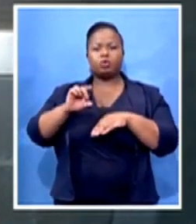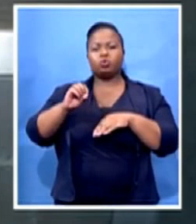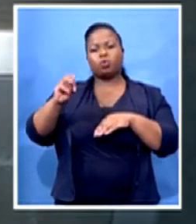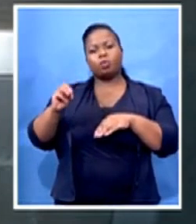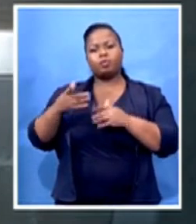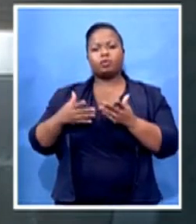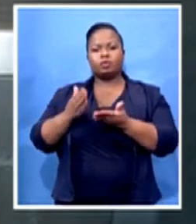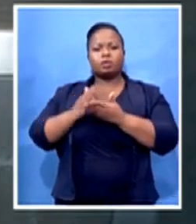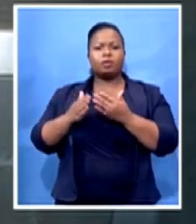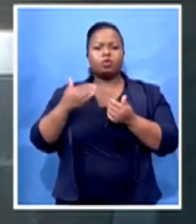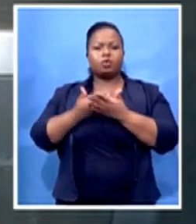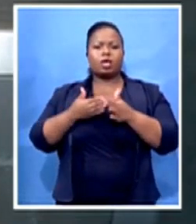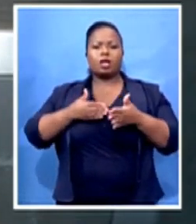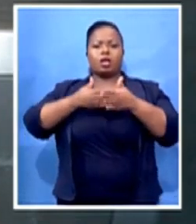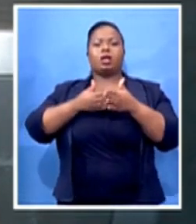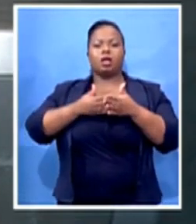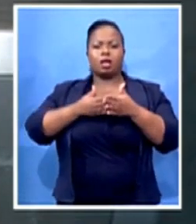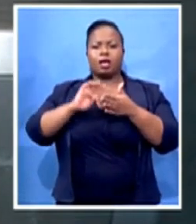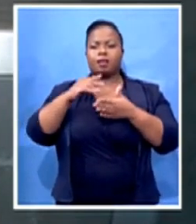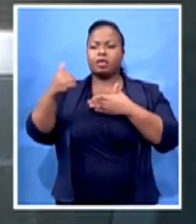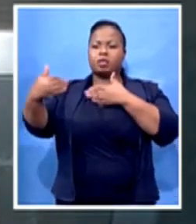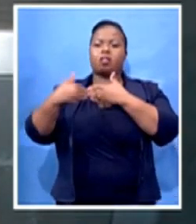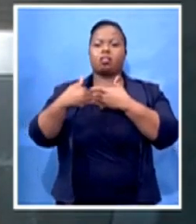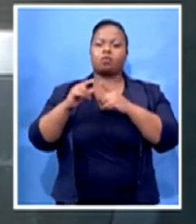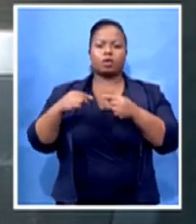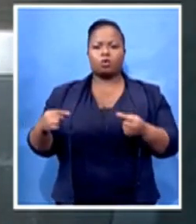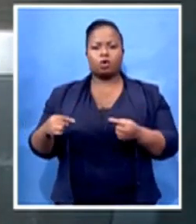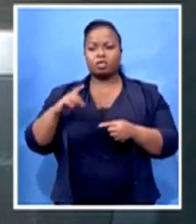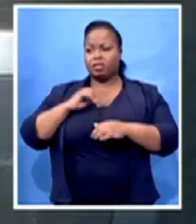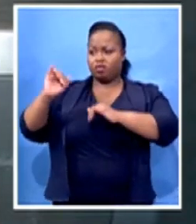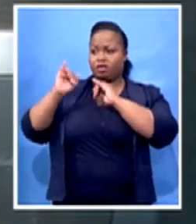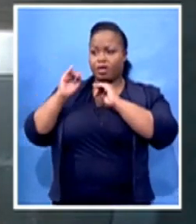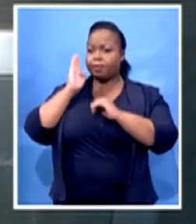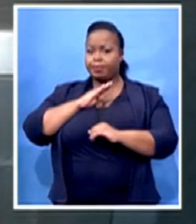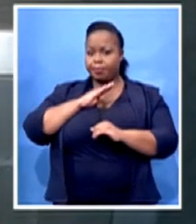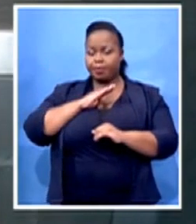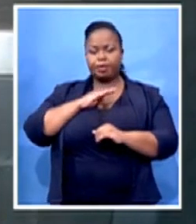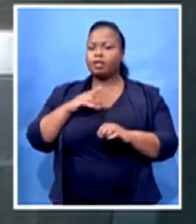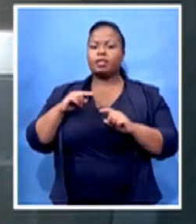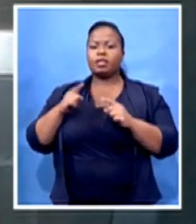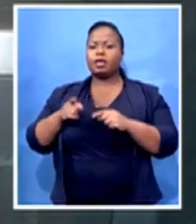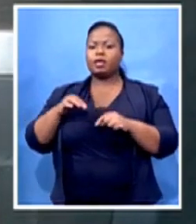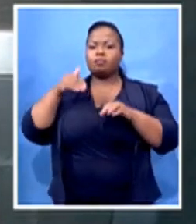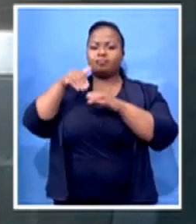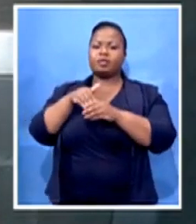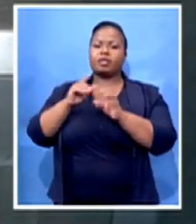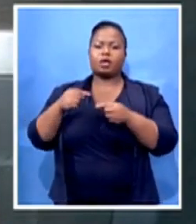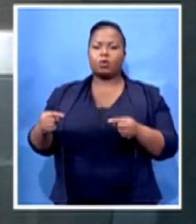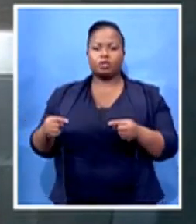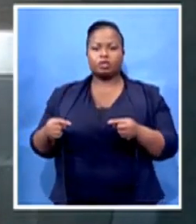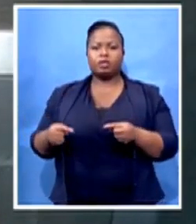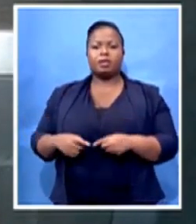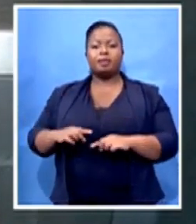that wasn't invited, doesn't have access, is not included in that. But if you give your credentials away,